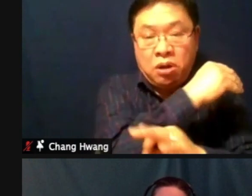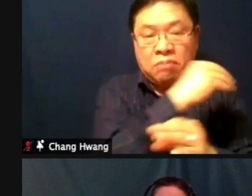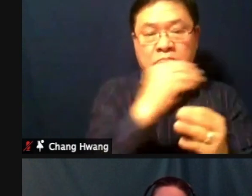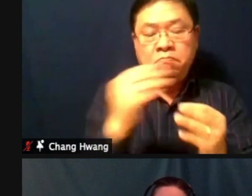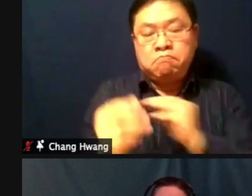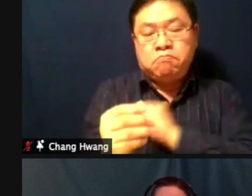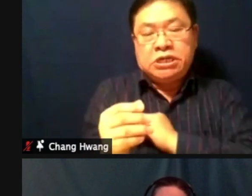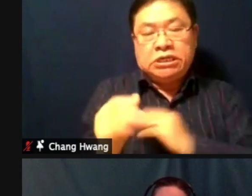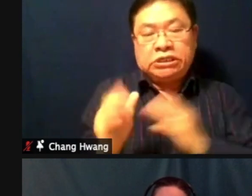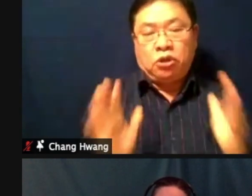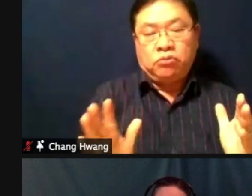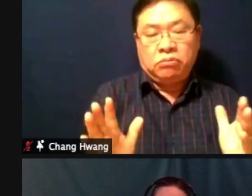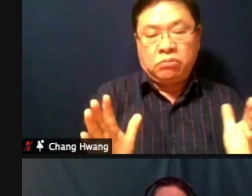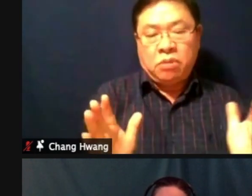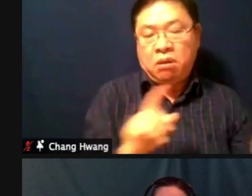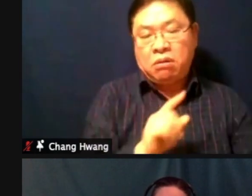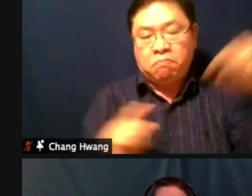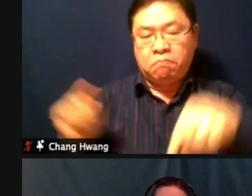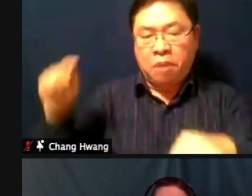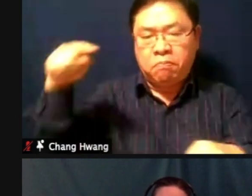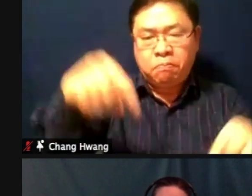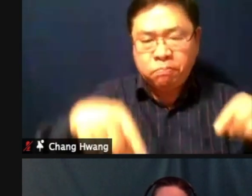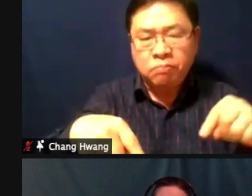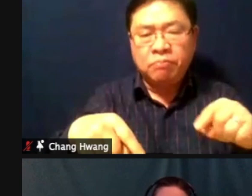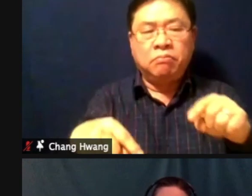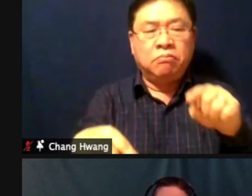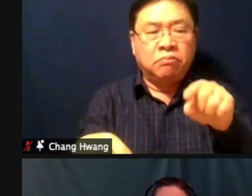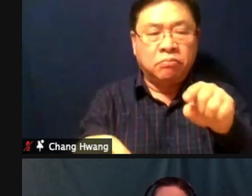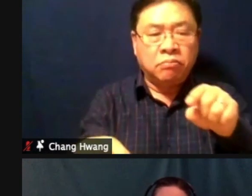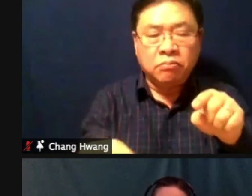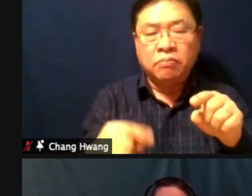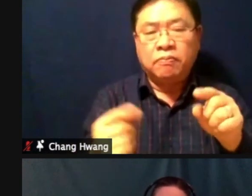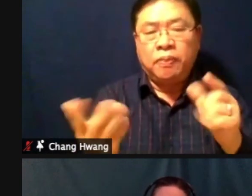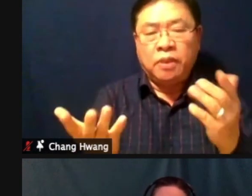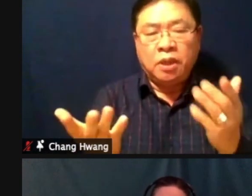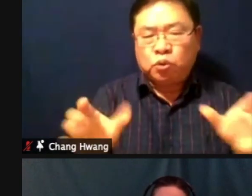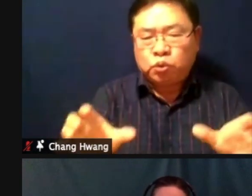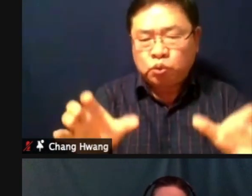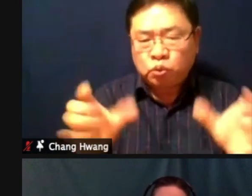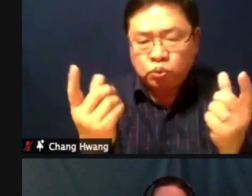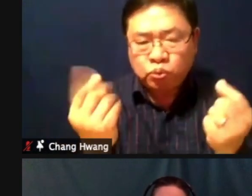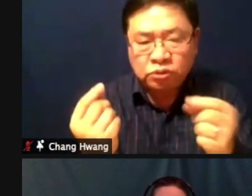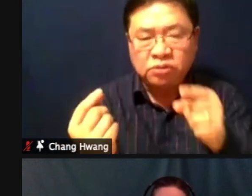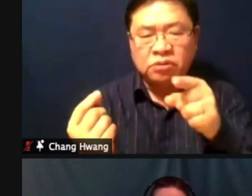So at that time, during that period, many missionaries were coming over,